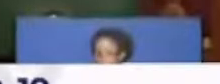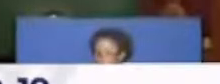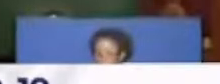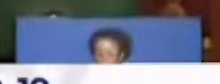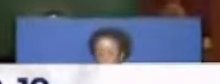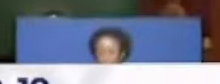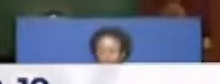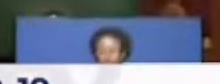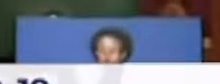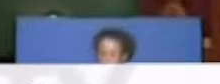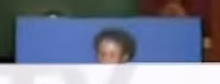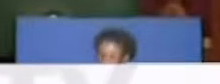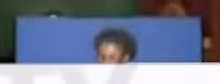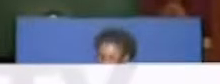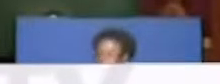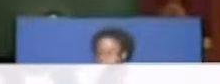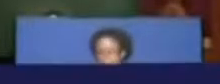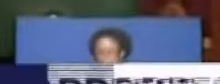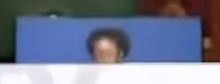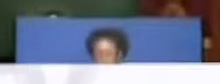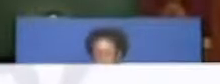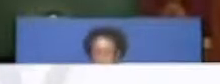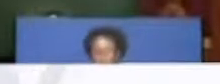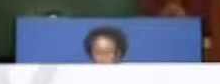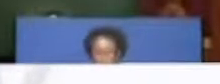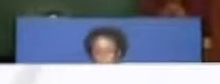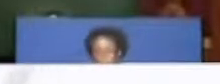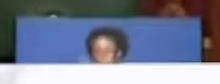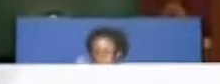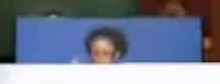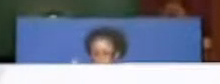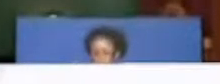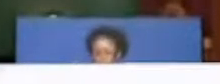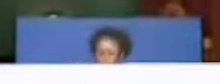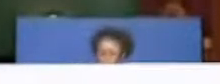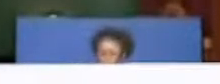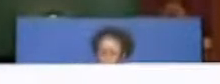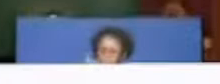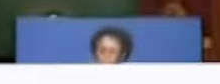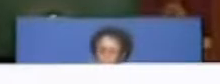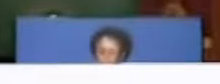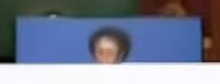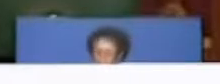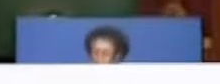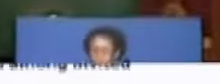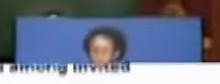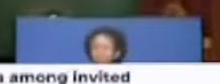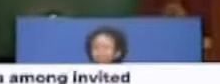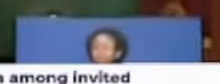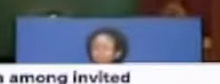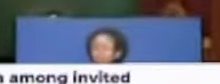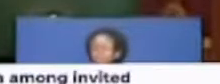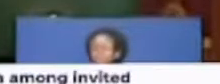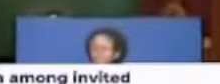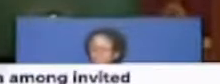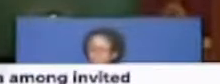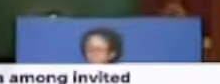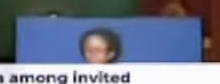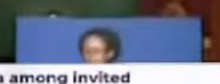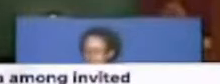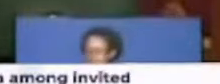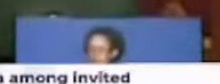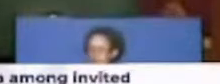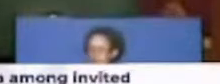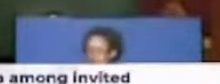subsector, and I confirm that 1 billion shillings was released in support of the ongoing reforms in the subsector that is being